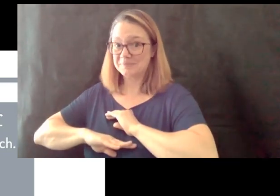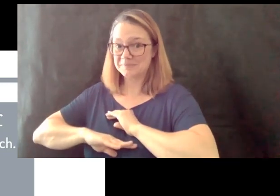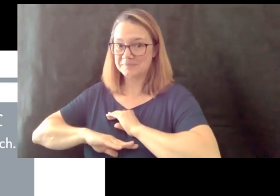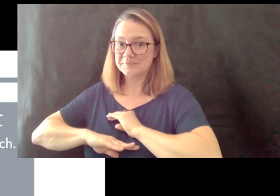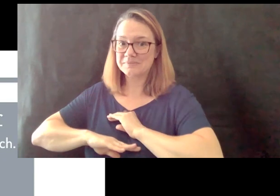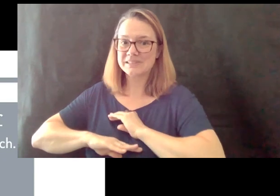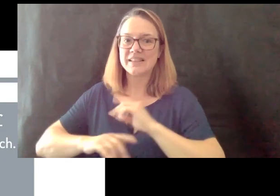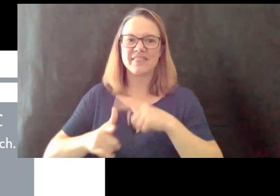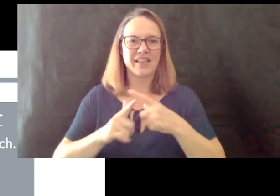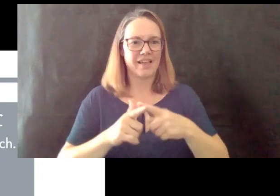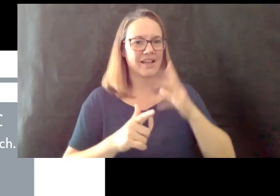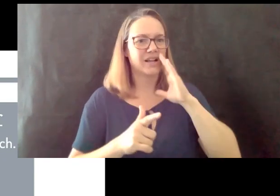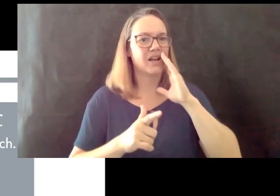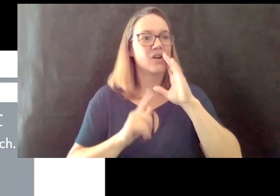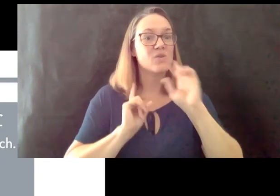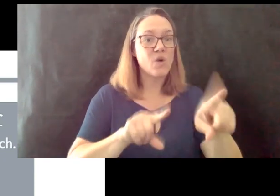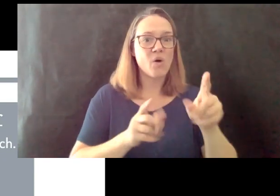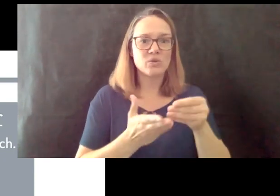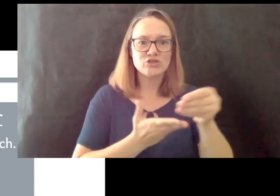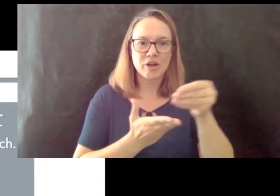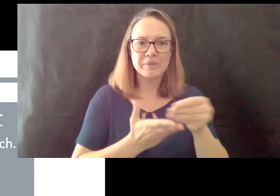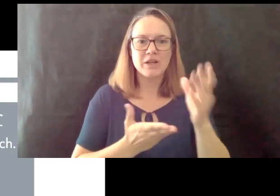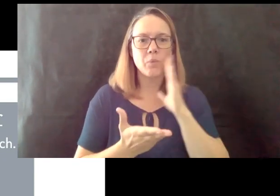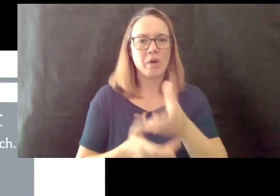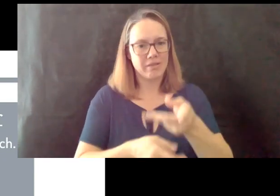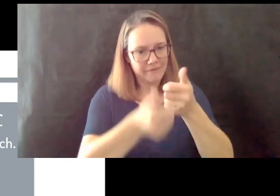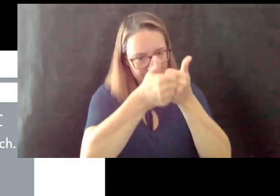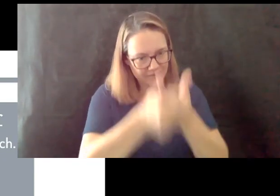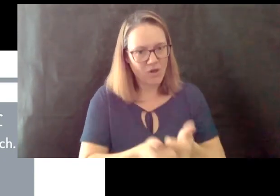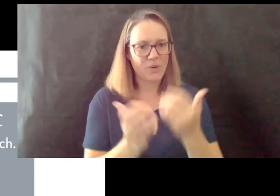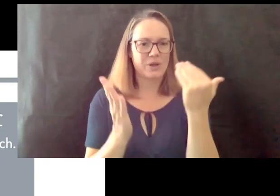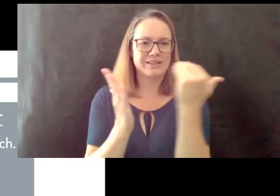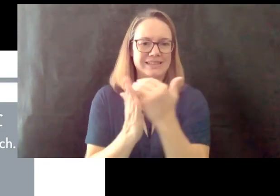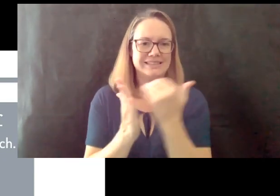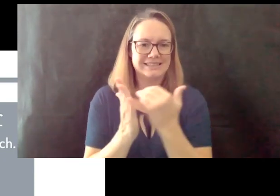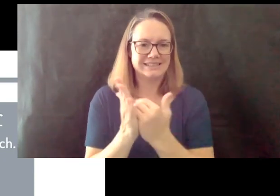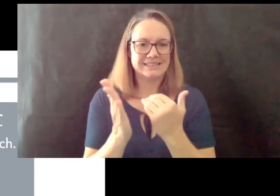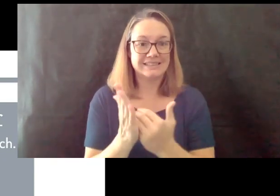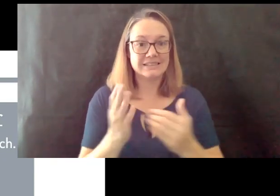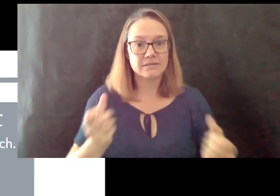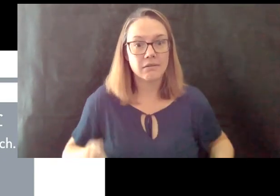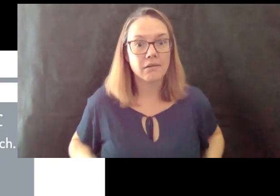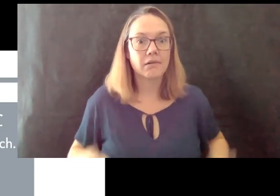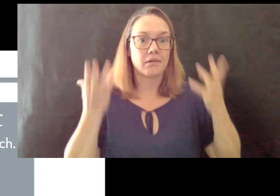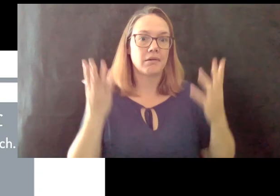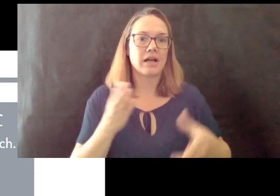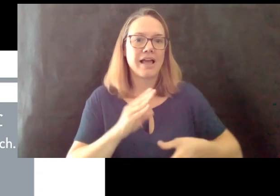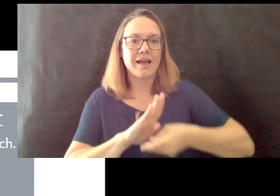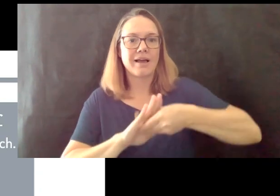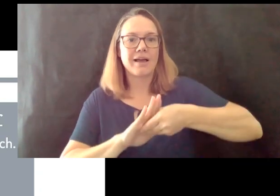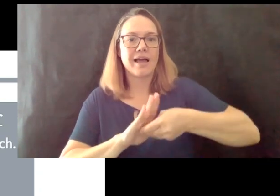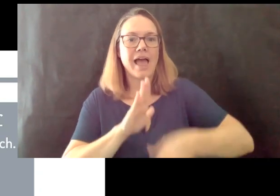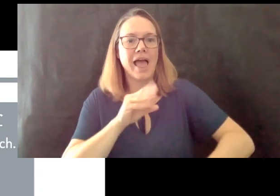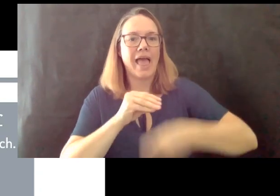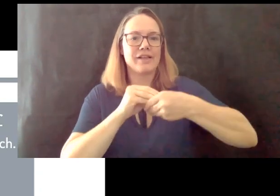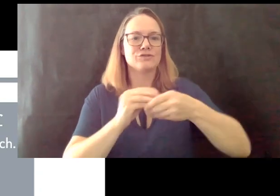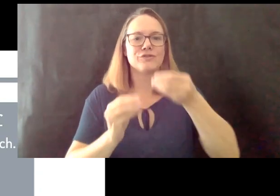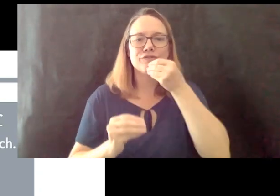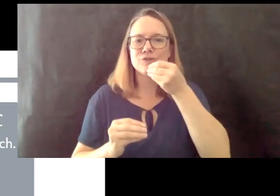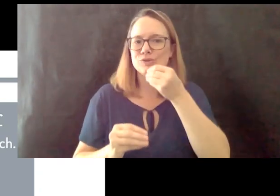cravings are already satisfied. You're more willing to stick to your pre-made shopping list and you're not going to be spending extra money